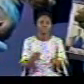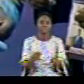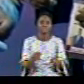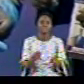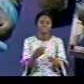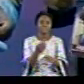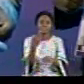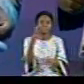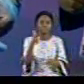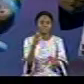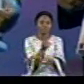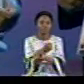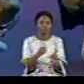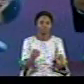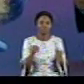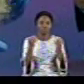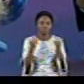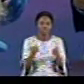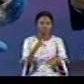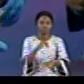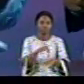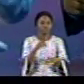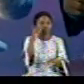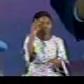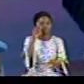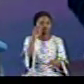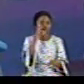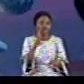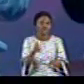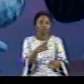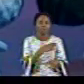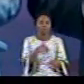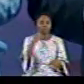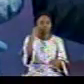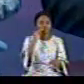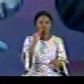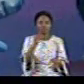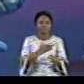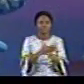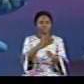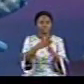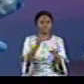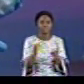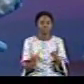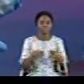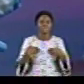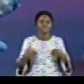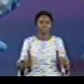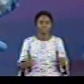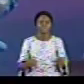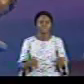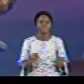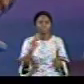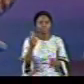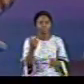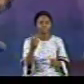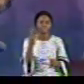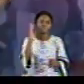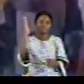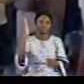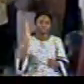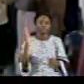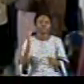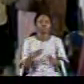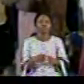is caught she is completely healed in jesus name because her poor pouring on youtube sent this